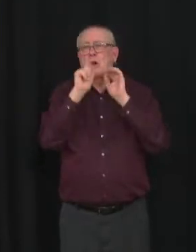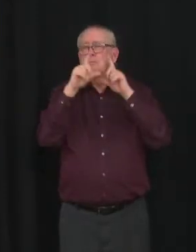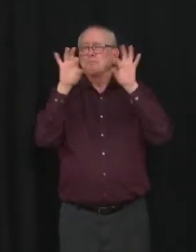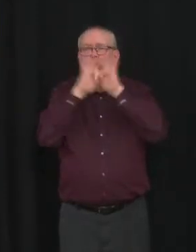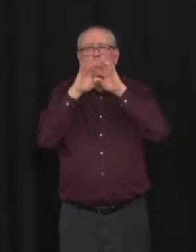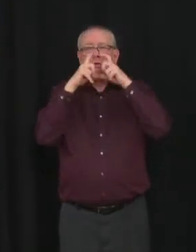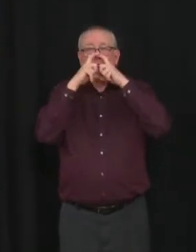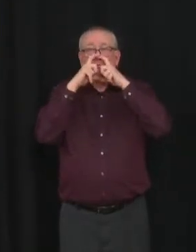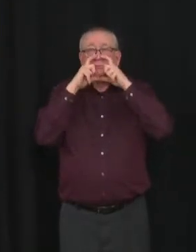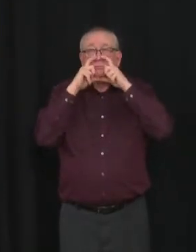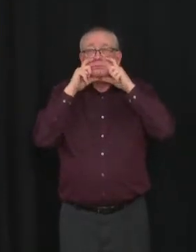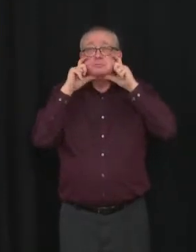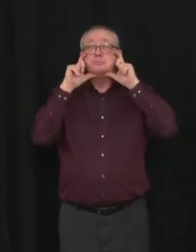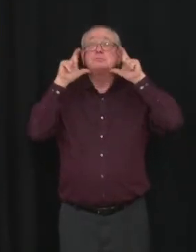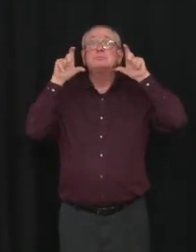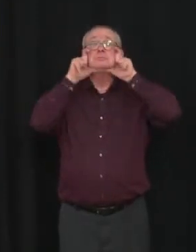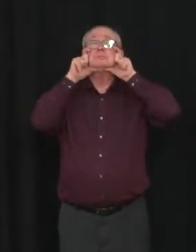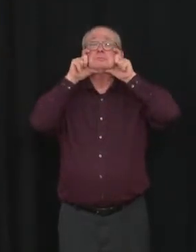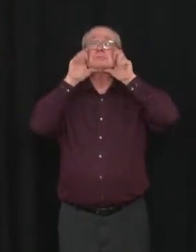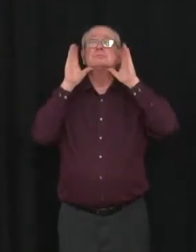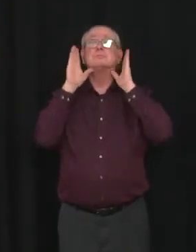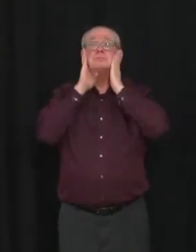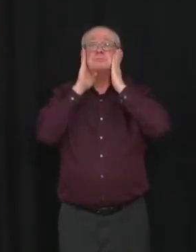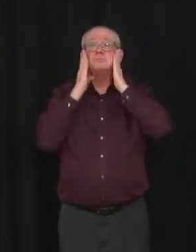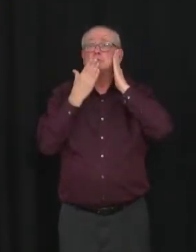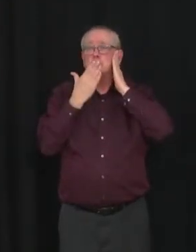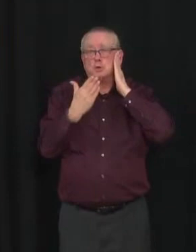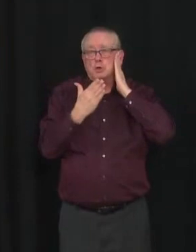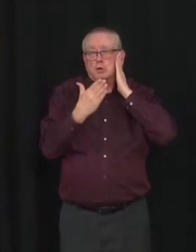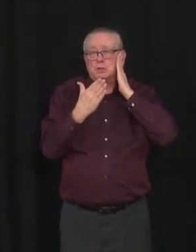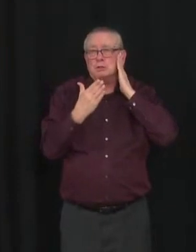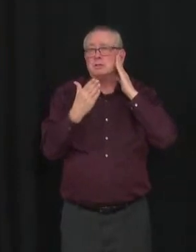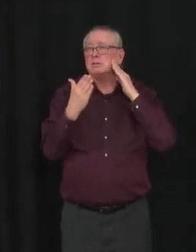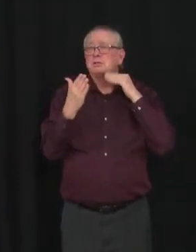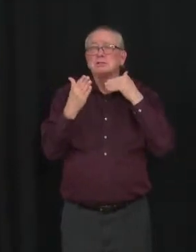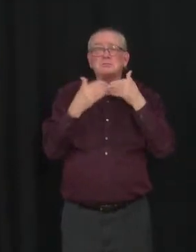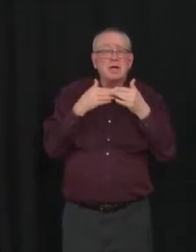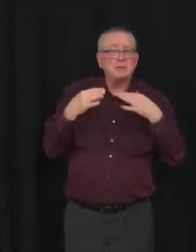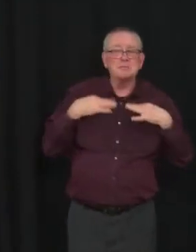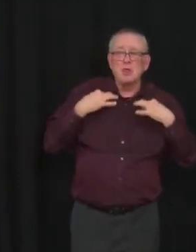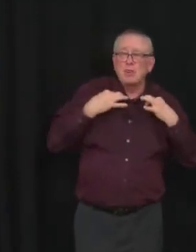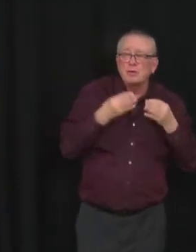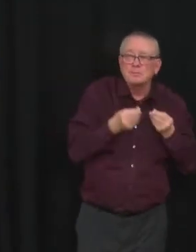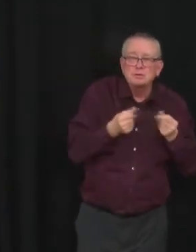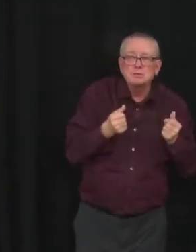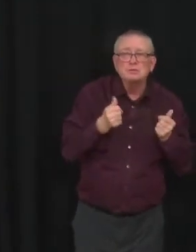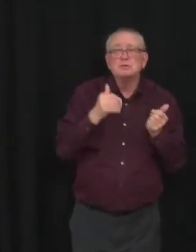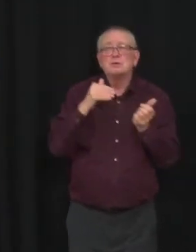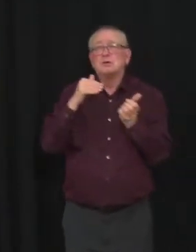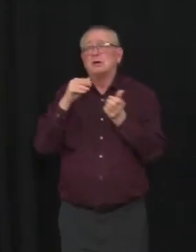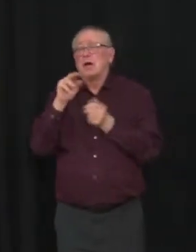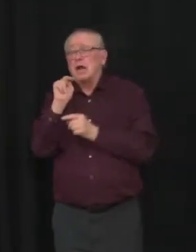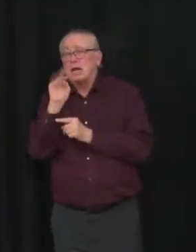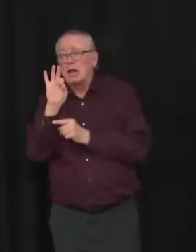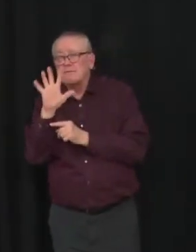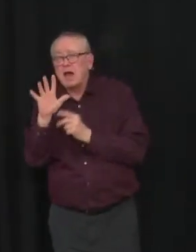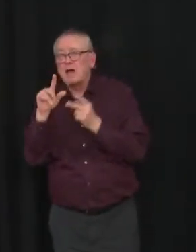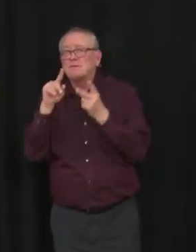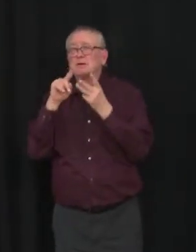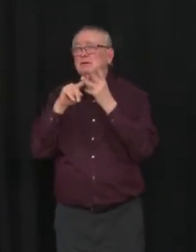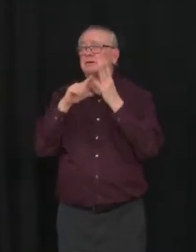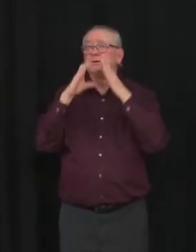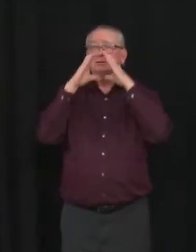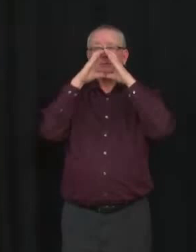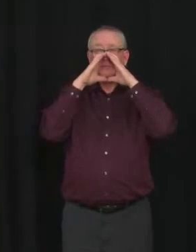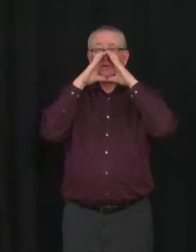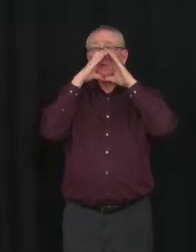whether somebody has a cloth mask, a medical mask, or an N95, if it's worn slightly below the nose, it won't be